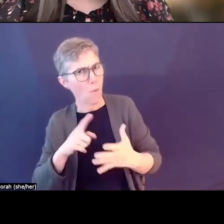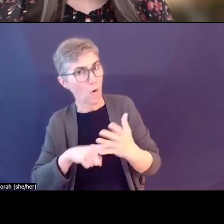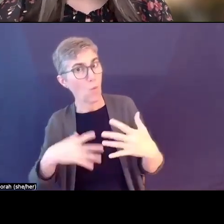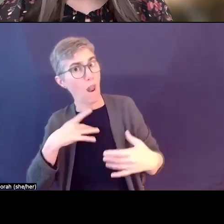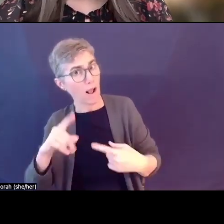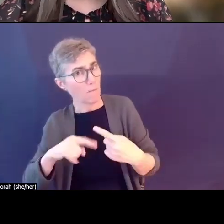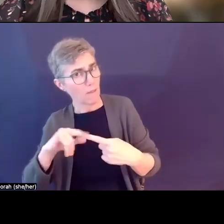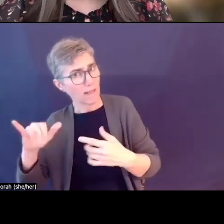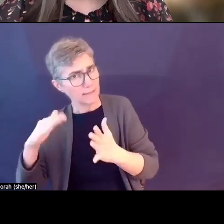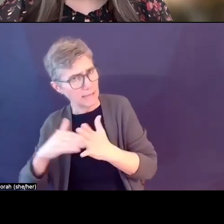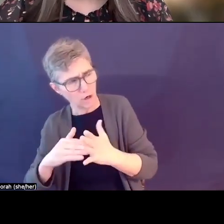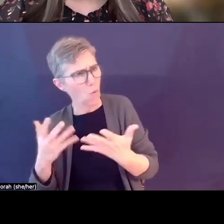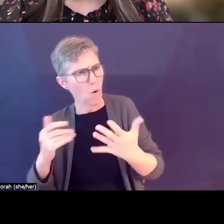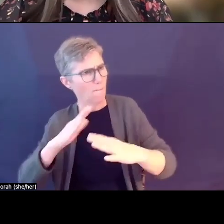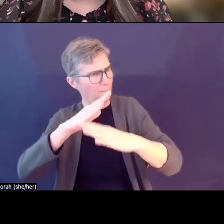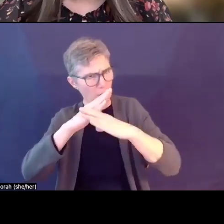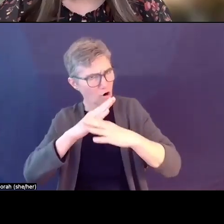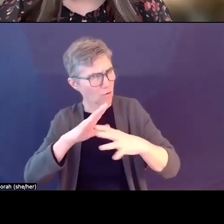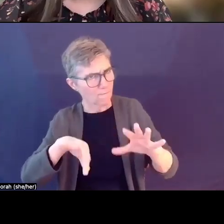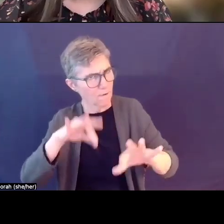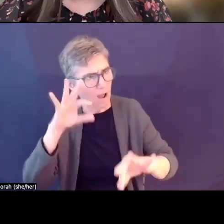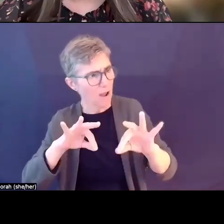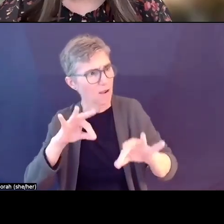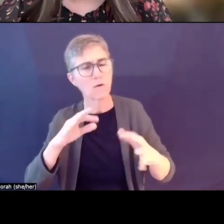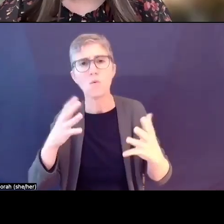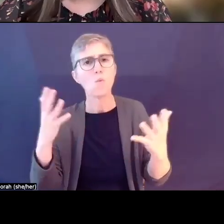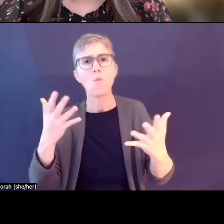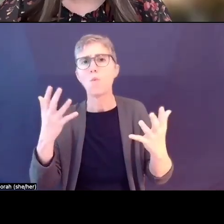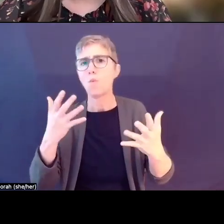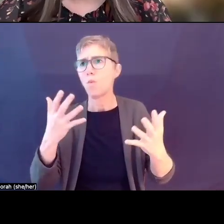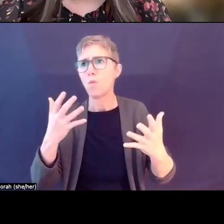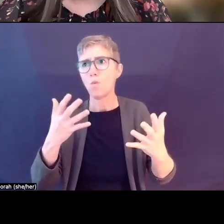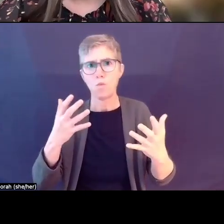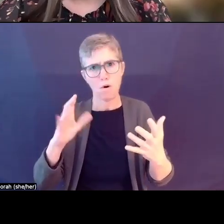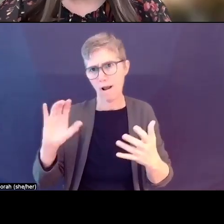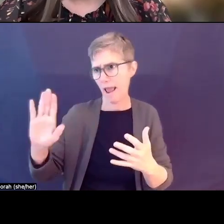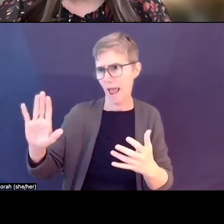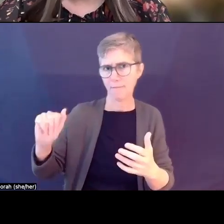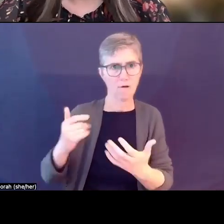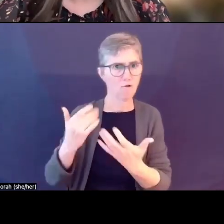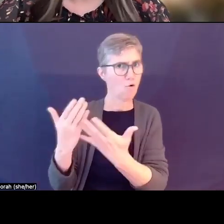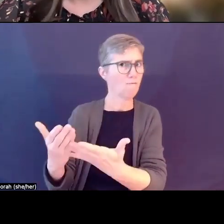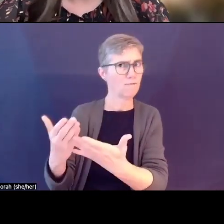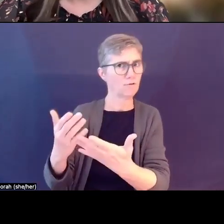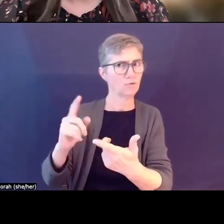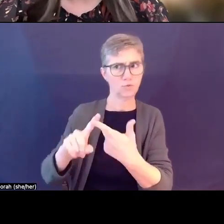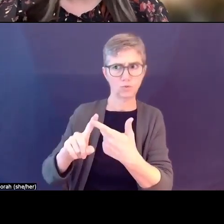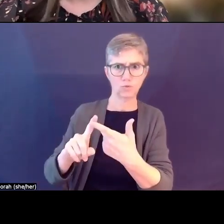perceived barriers to their success, thoughts about the CAB as a viable way to provide feedback to support